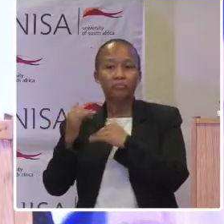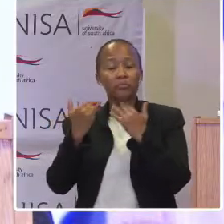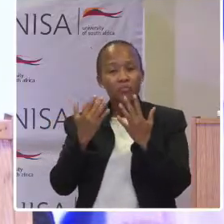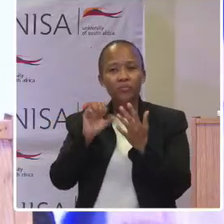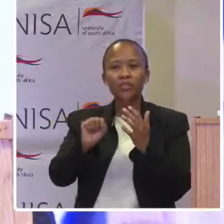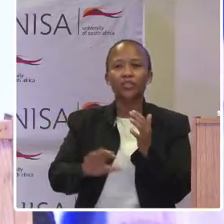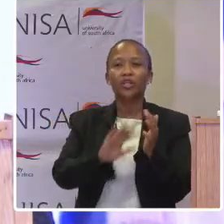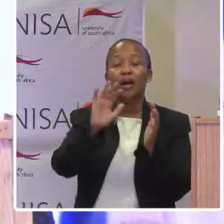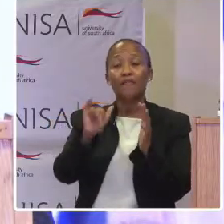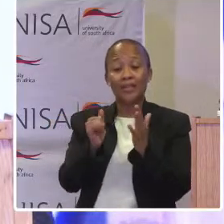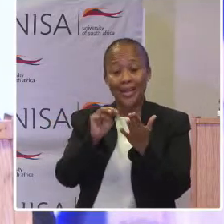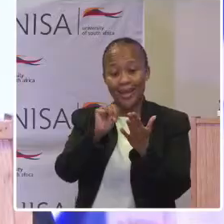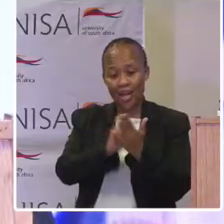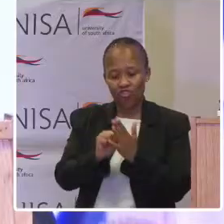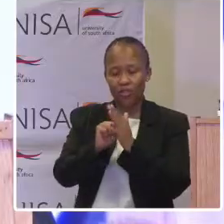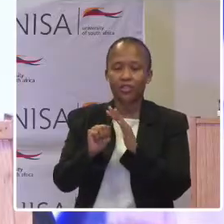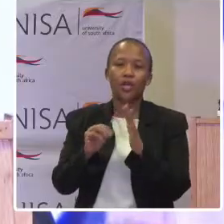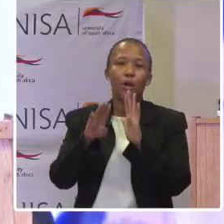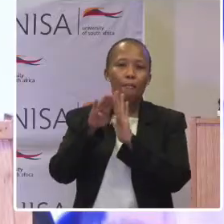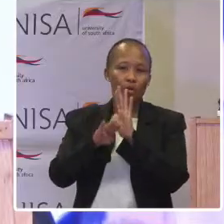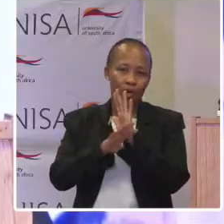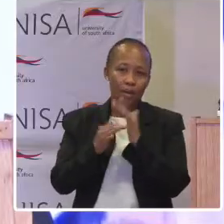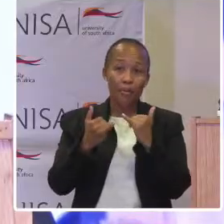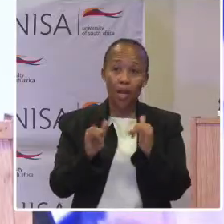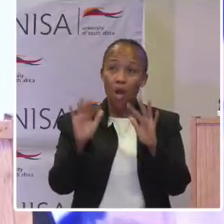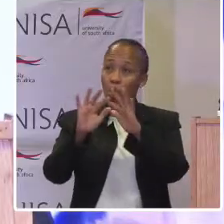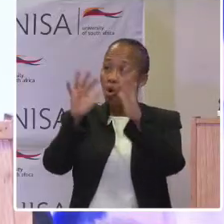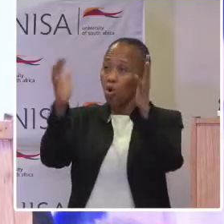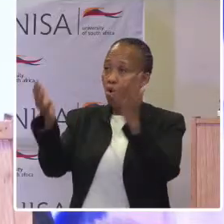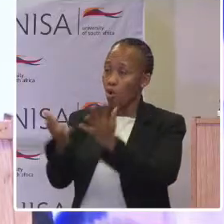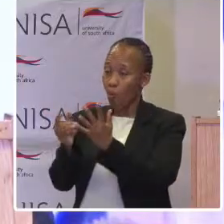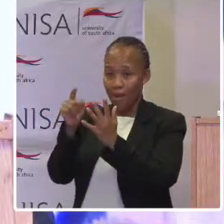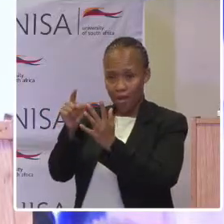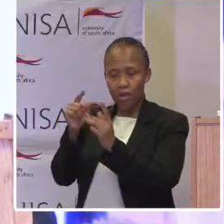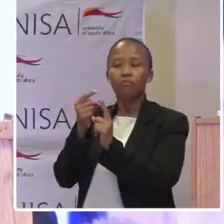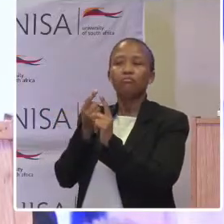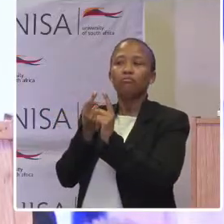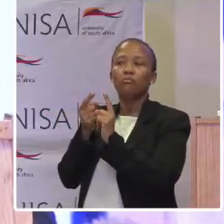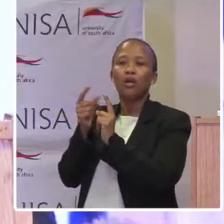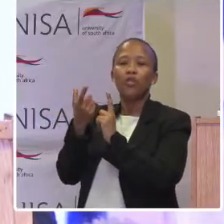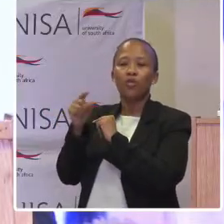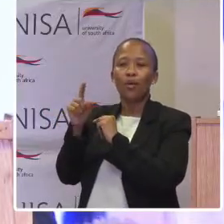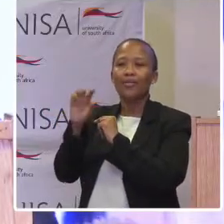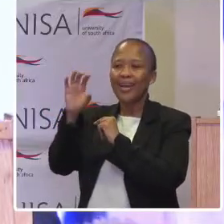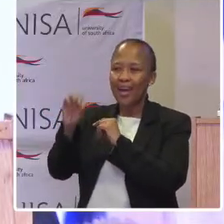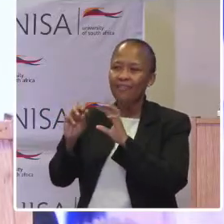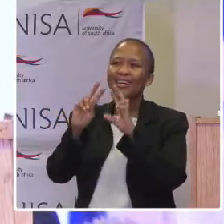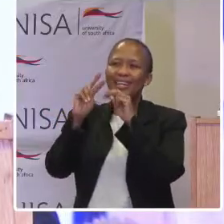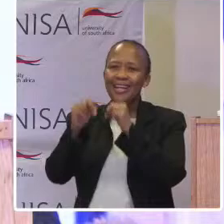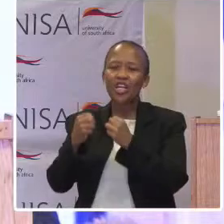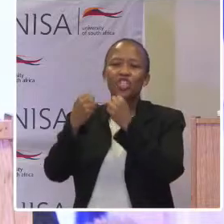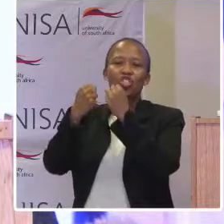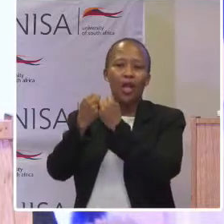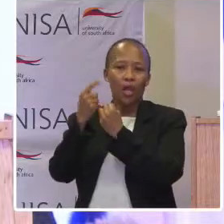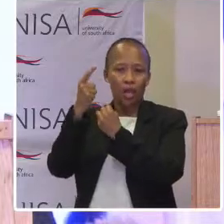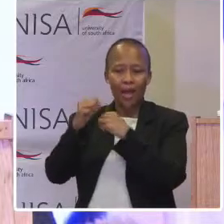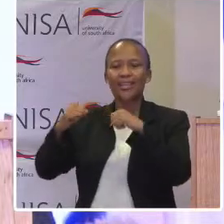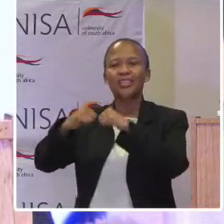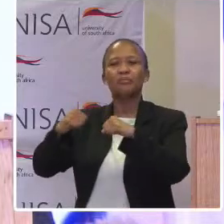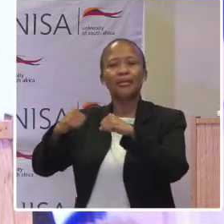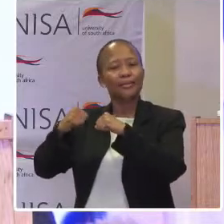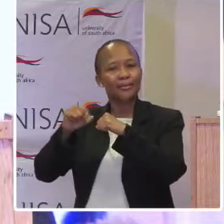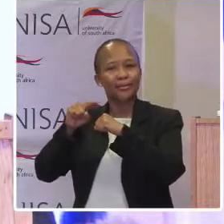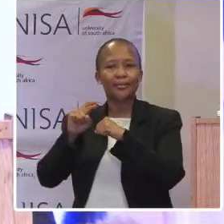program. The counterparts of the SANSA globally is the National Aeronautics and Space Administration,